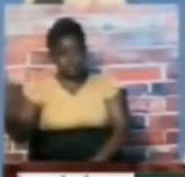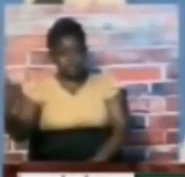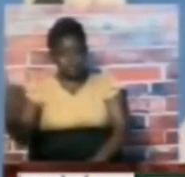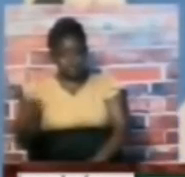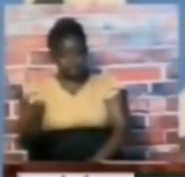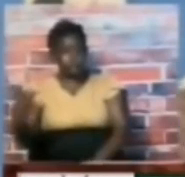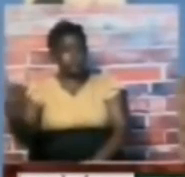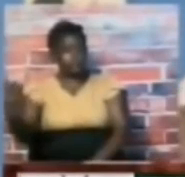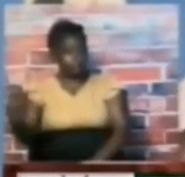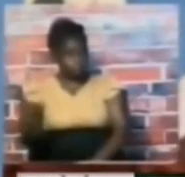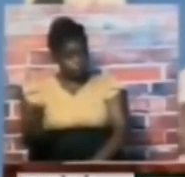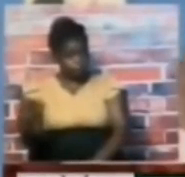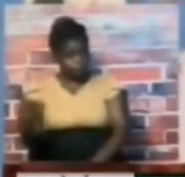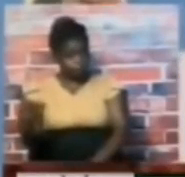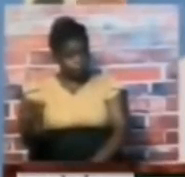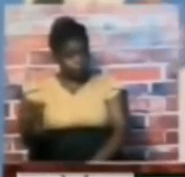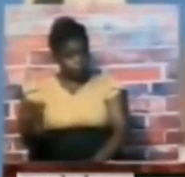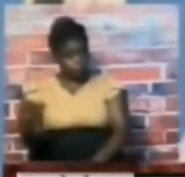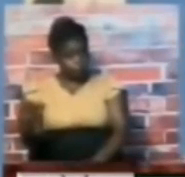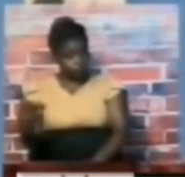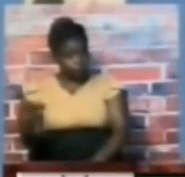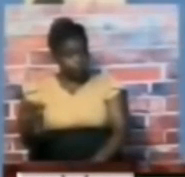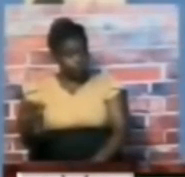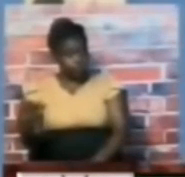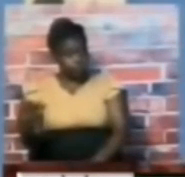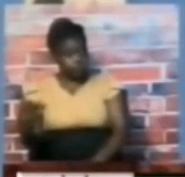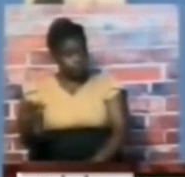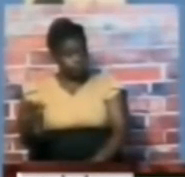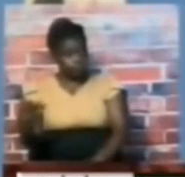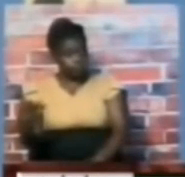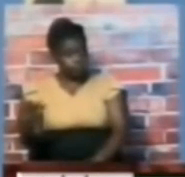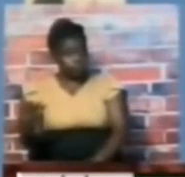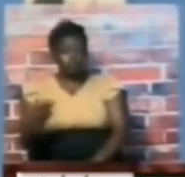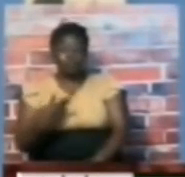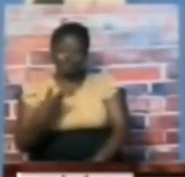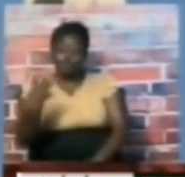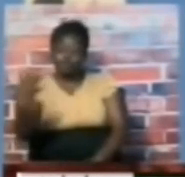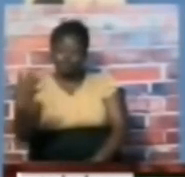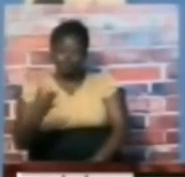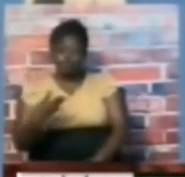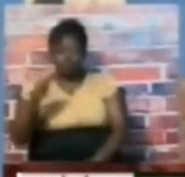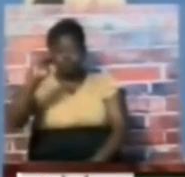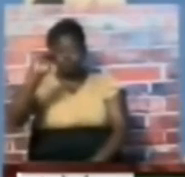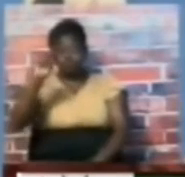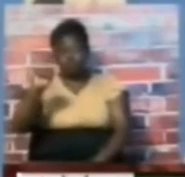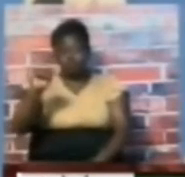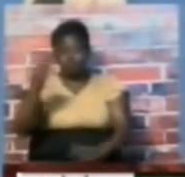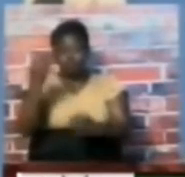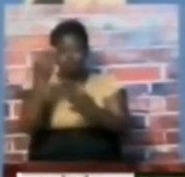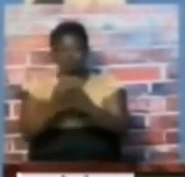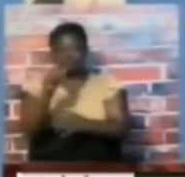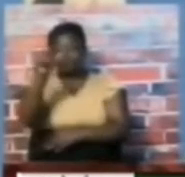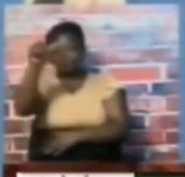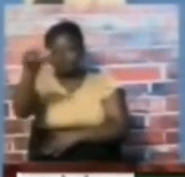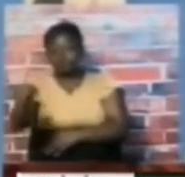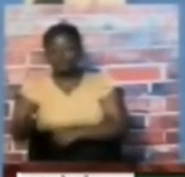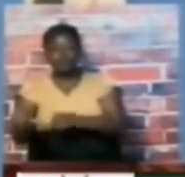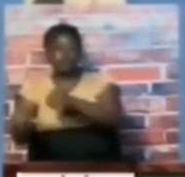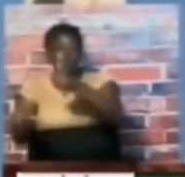where you can leave a gap of 4 meters between one person and another person.